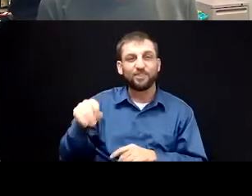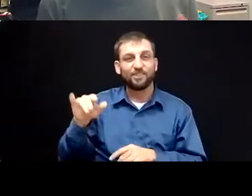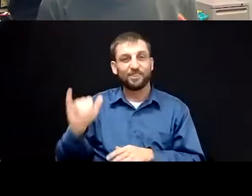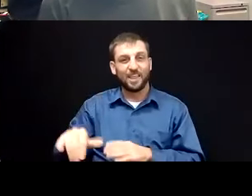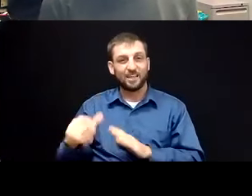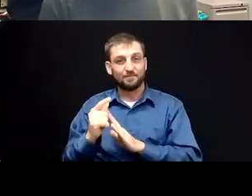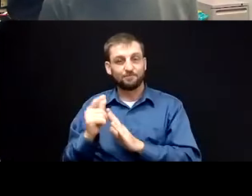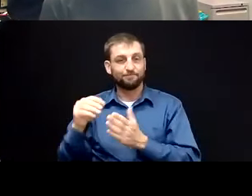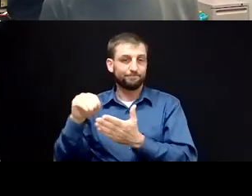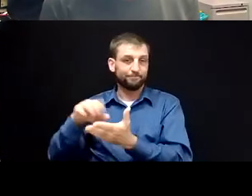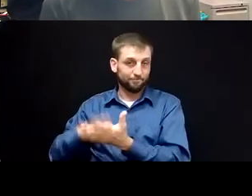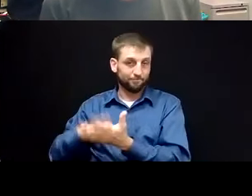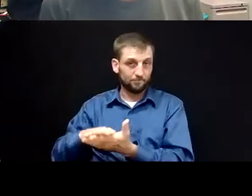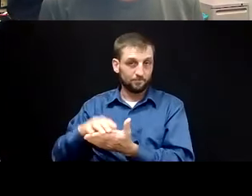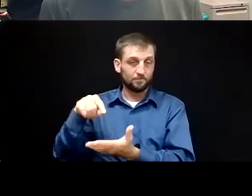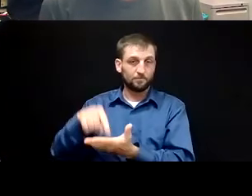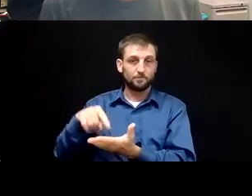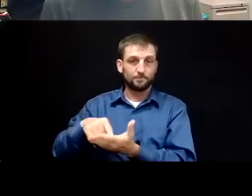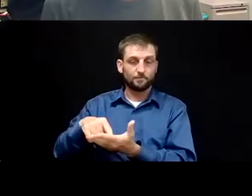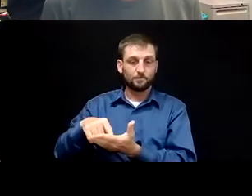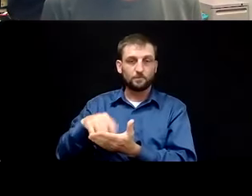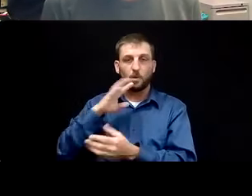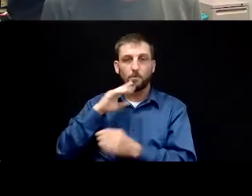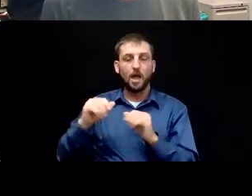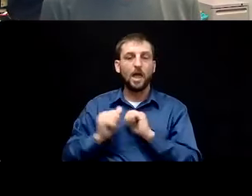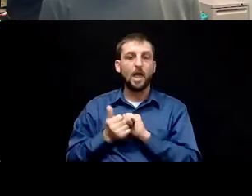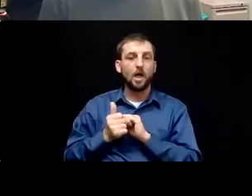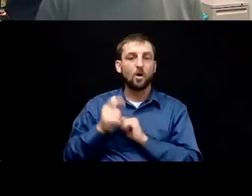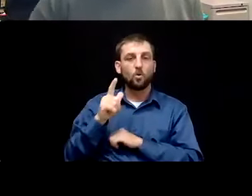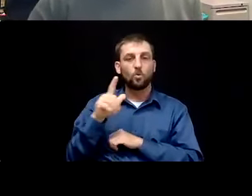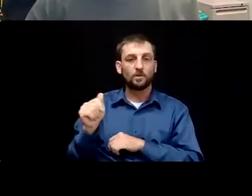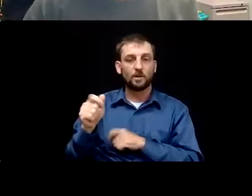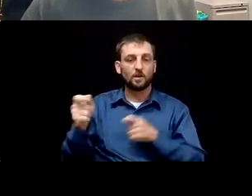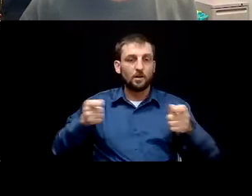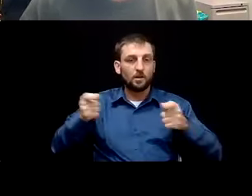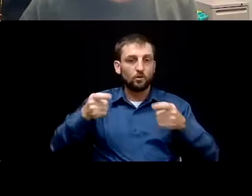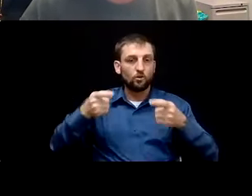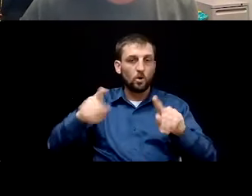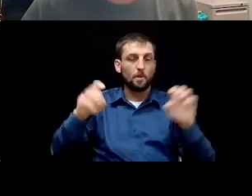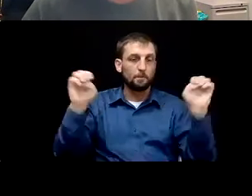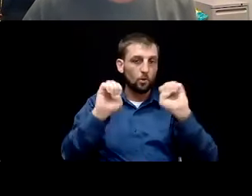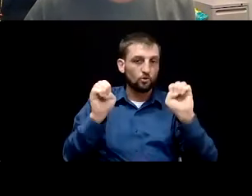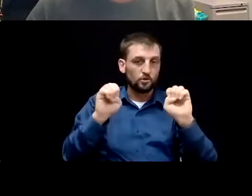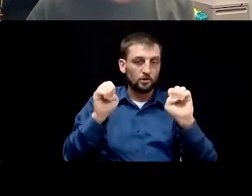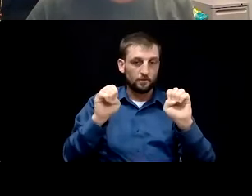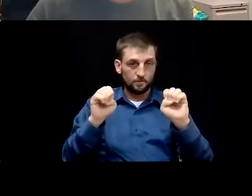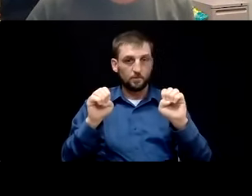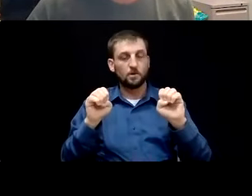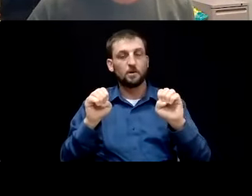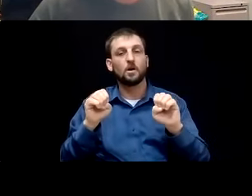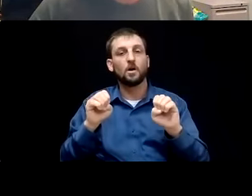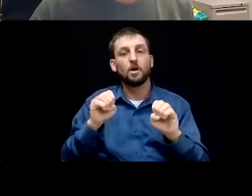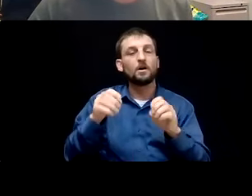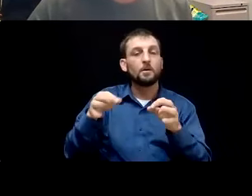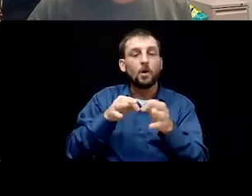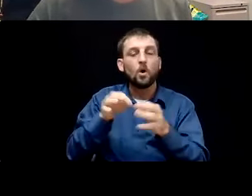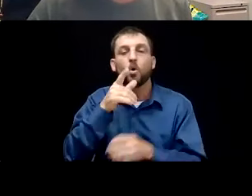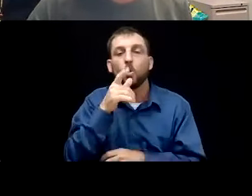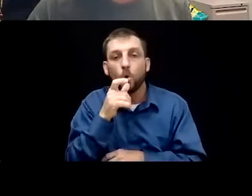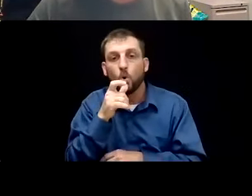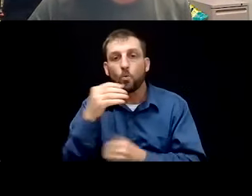about how Louisiana conducts emergency management, and it helps to define the roles and responsibilities of both the local